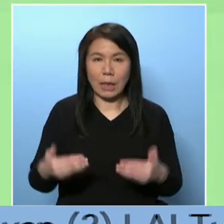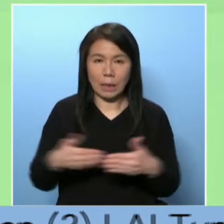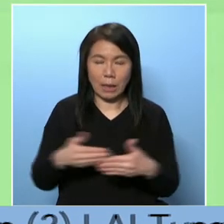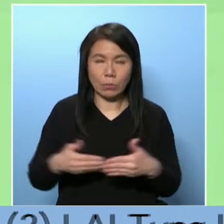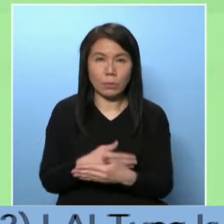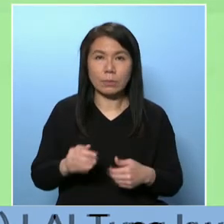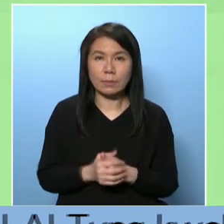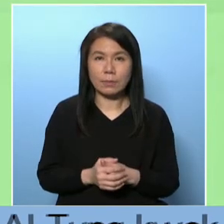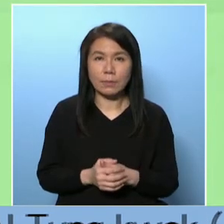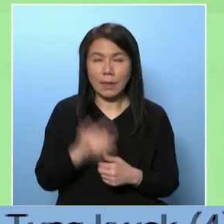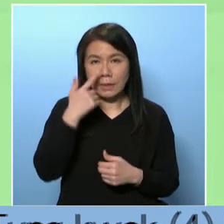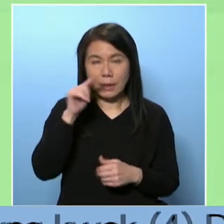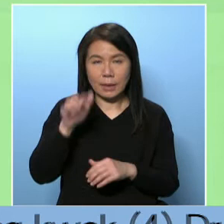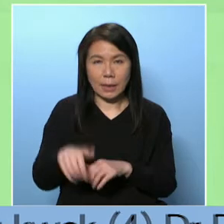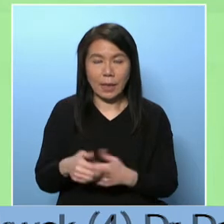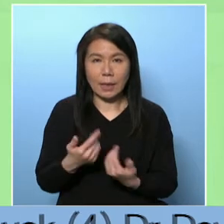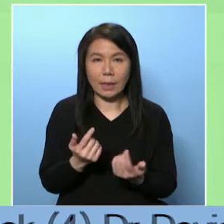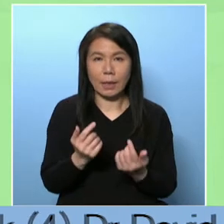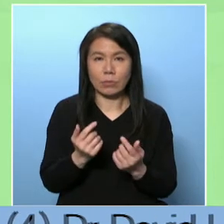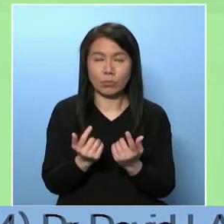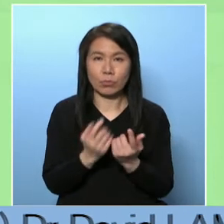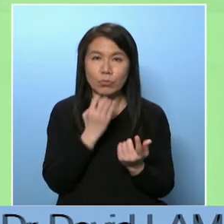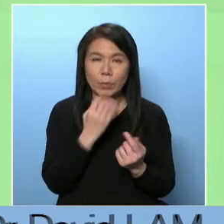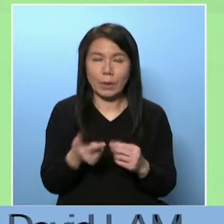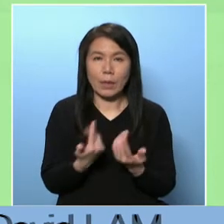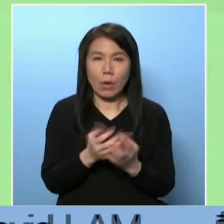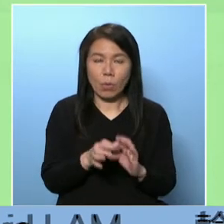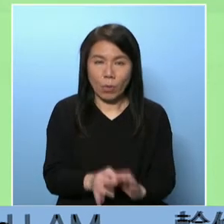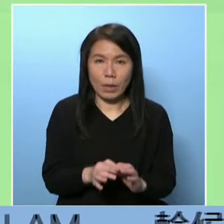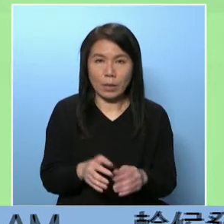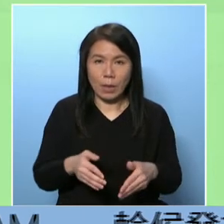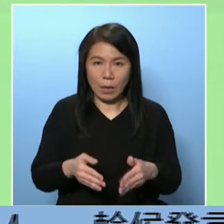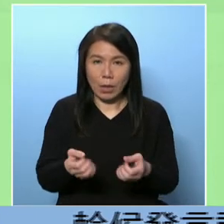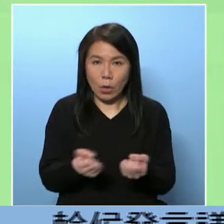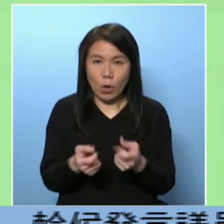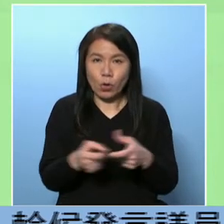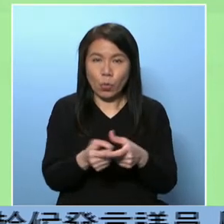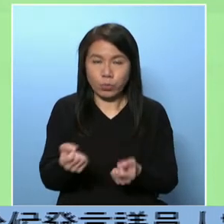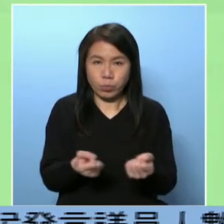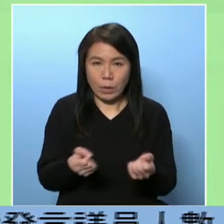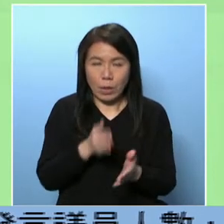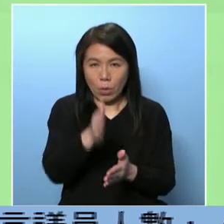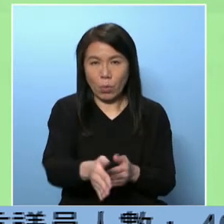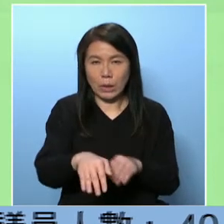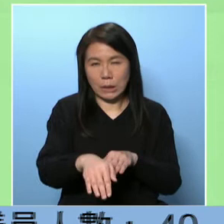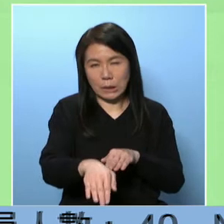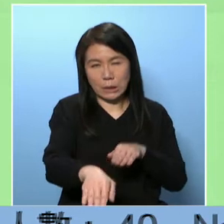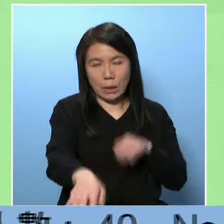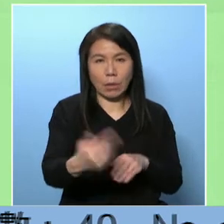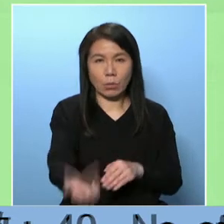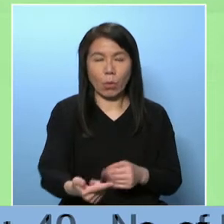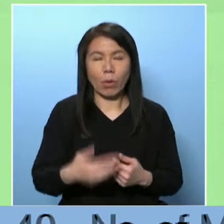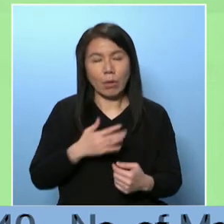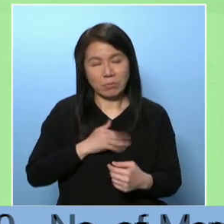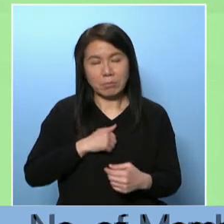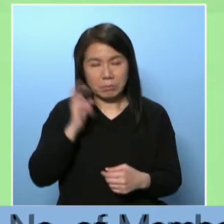still have to rely heavily on existing road network. And then for the trunk road in Northern New Territories,